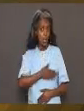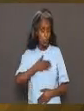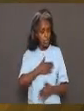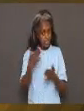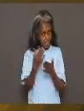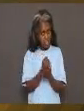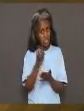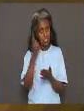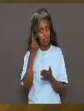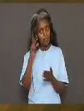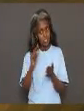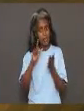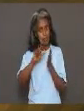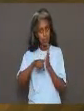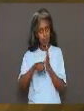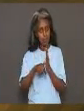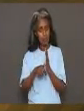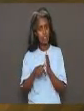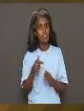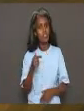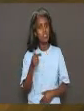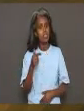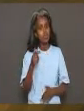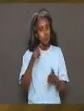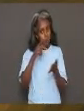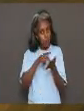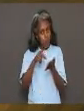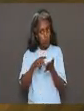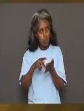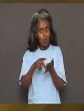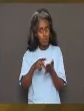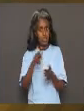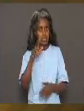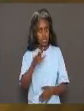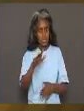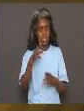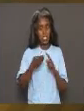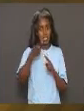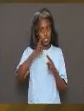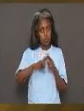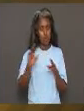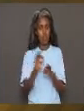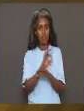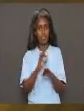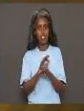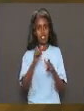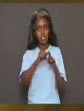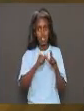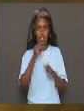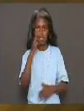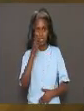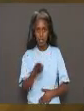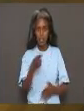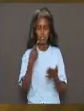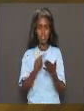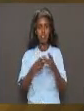some time to plot out the three reciprocal functions of angle H in